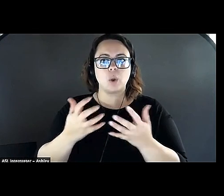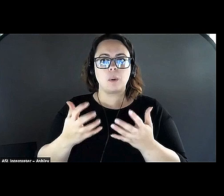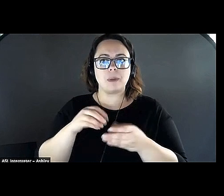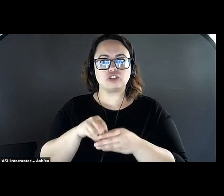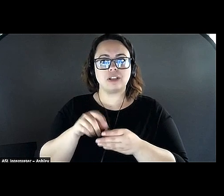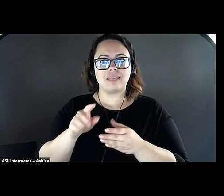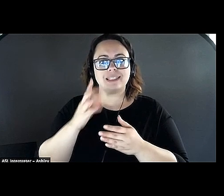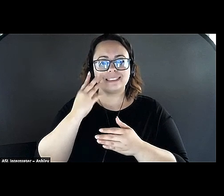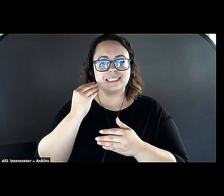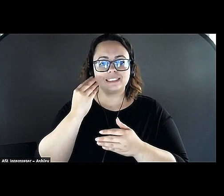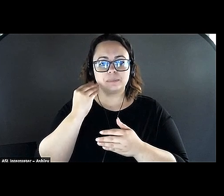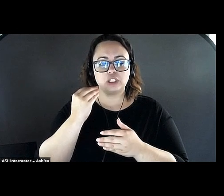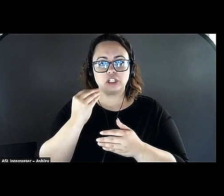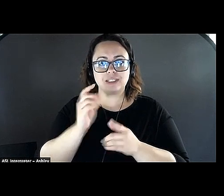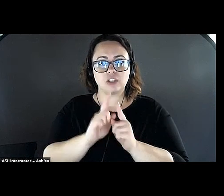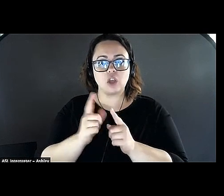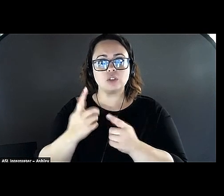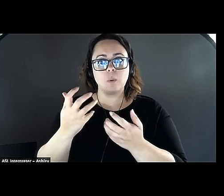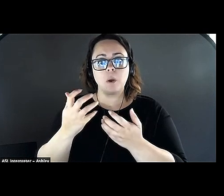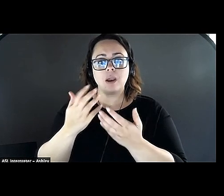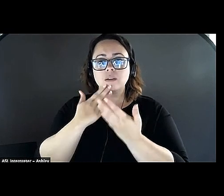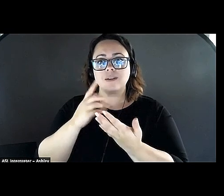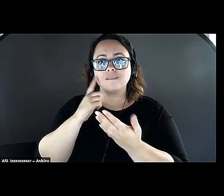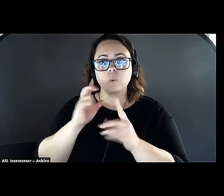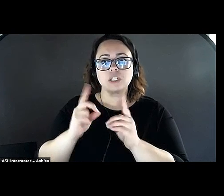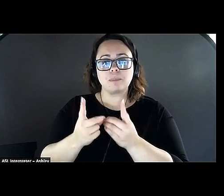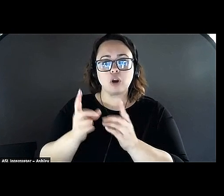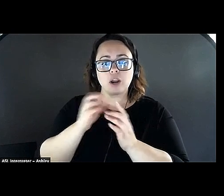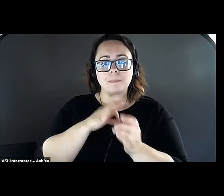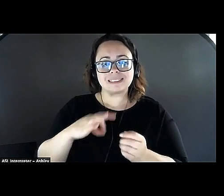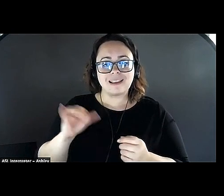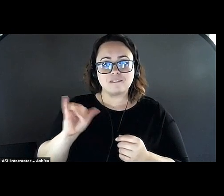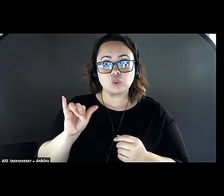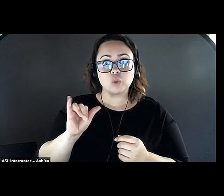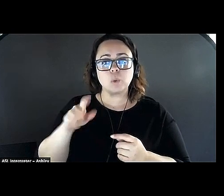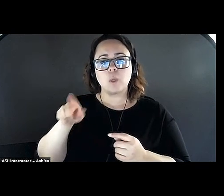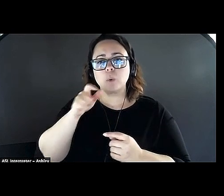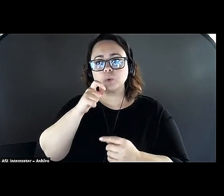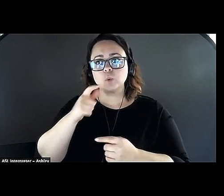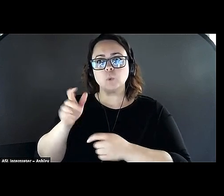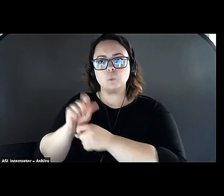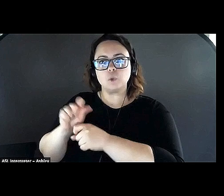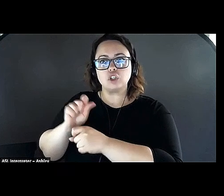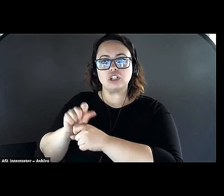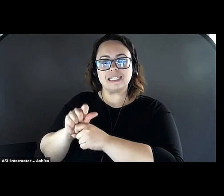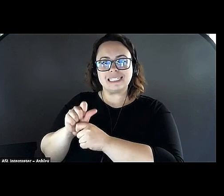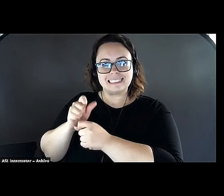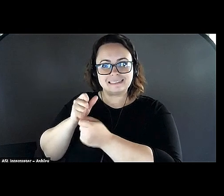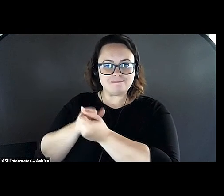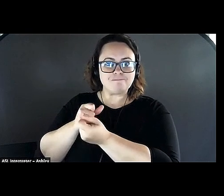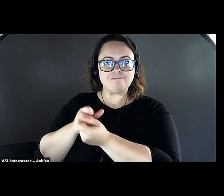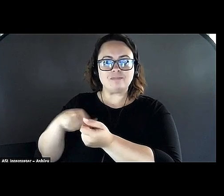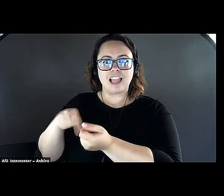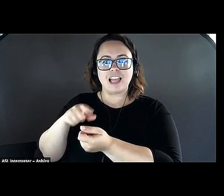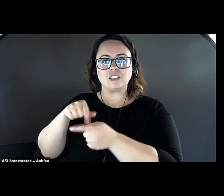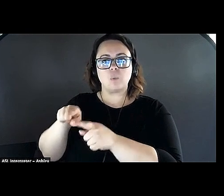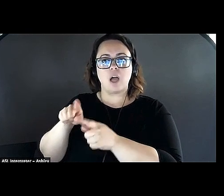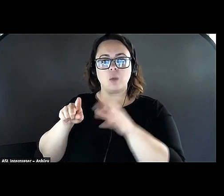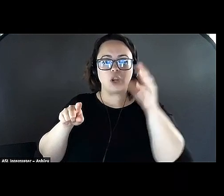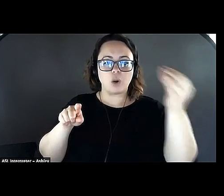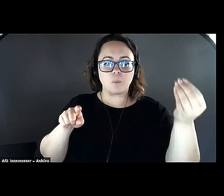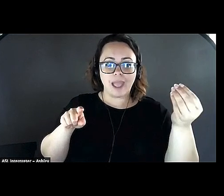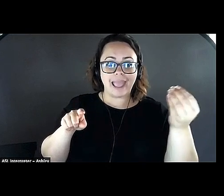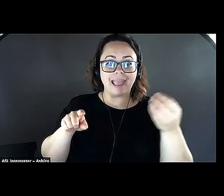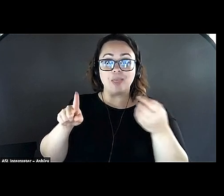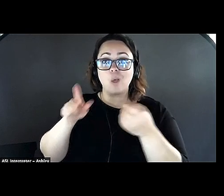and also want to be grateful for the department staff, our home staff that held down the fort and kept the lights